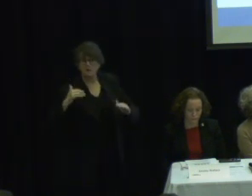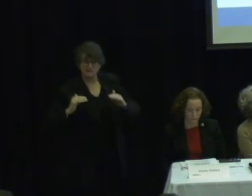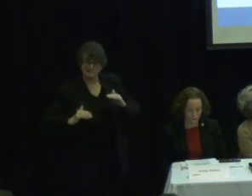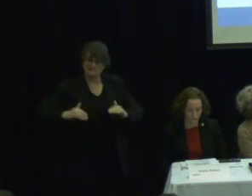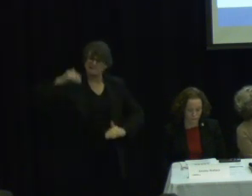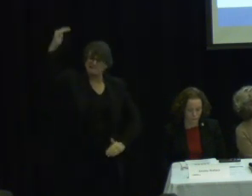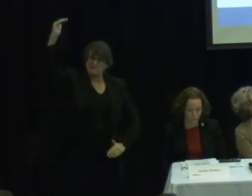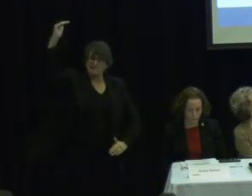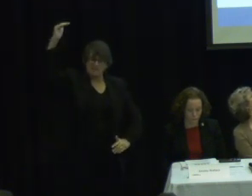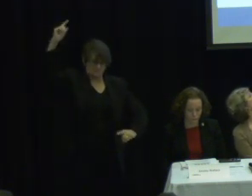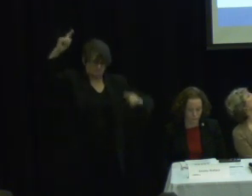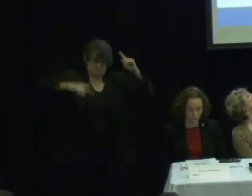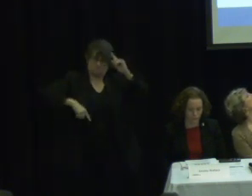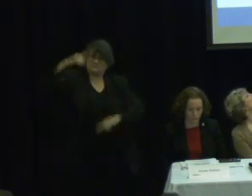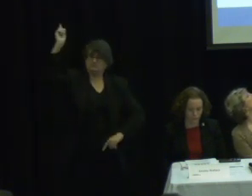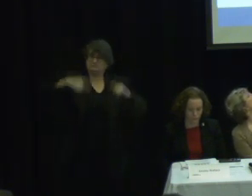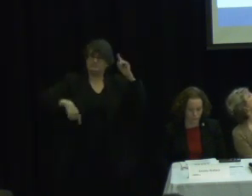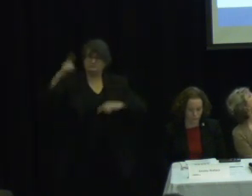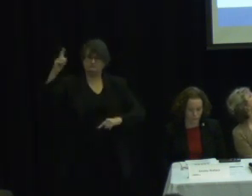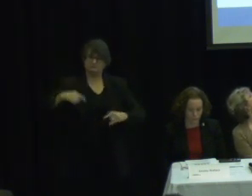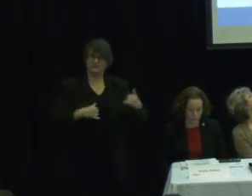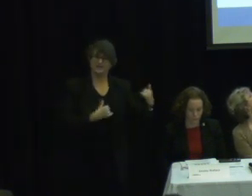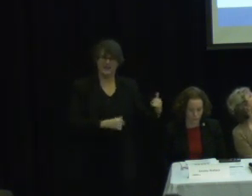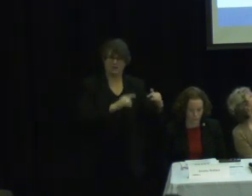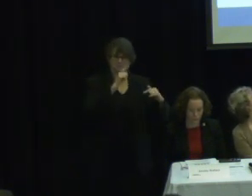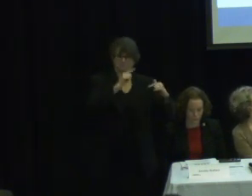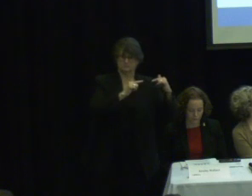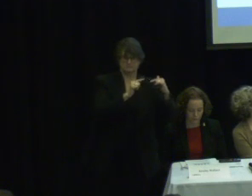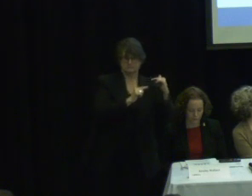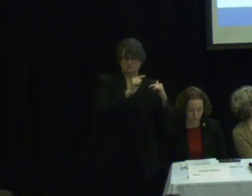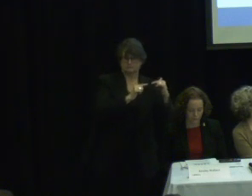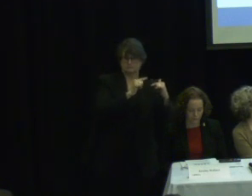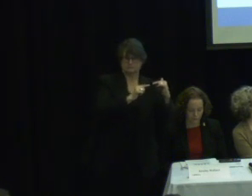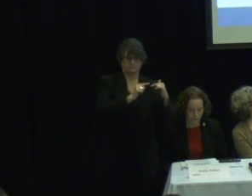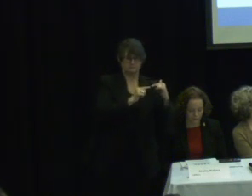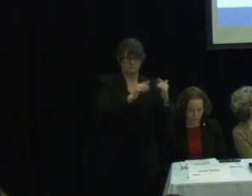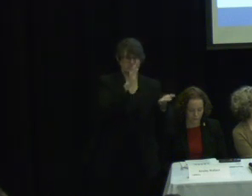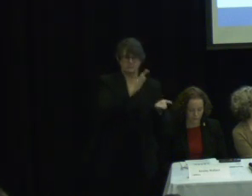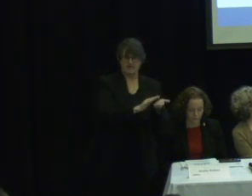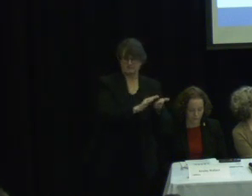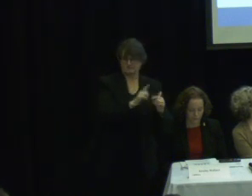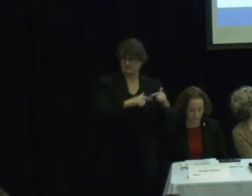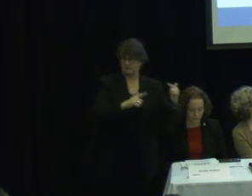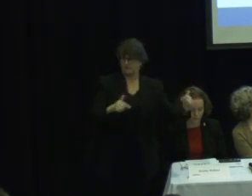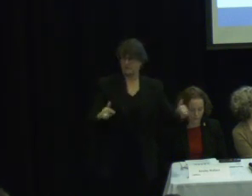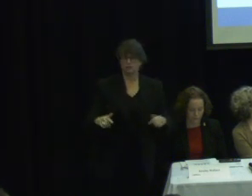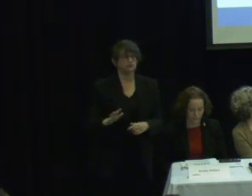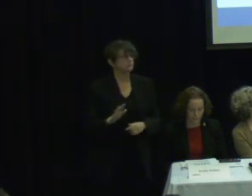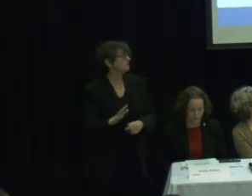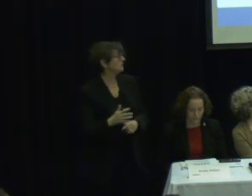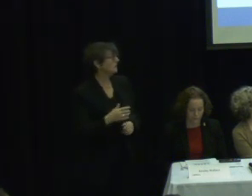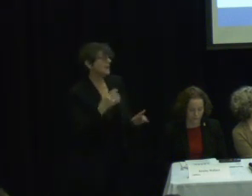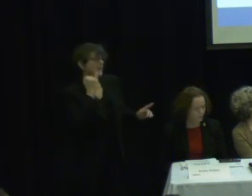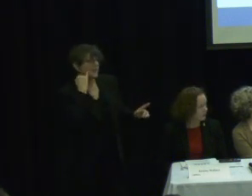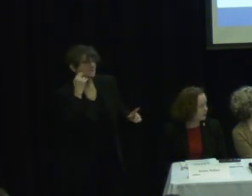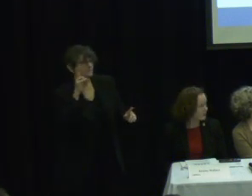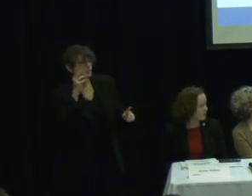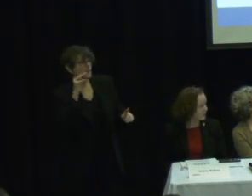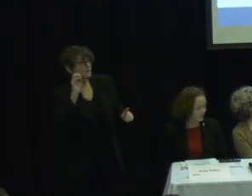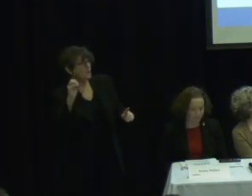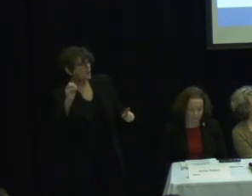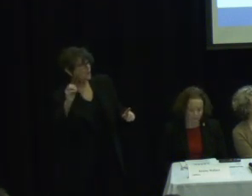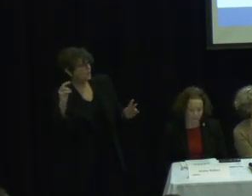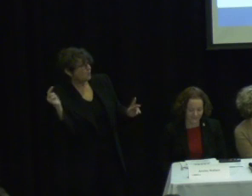to 216. What happened in 2019 that we don't often talk about, and if I have any Orono friends watching, I'm sorry,